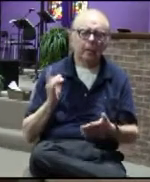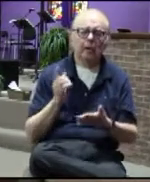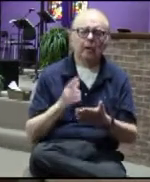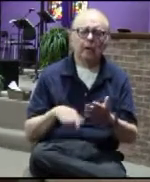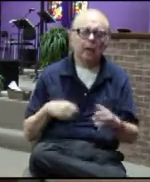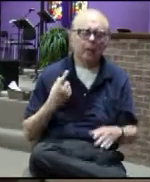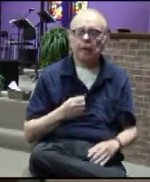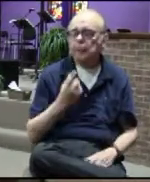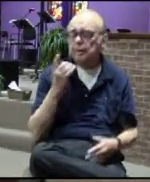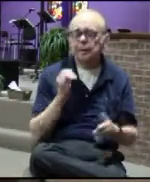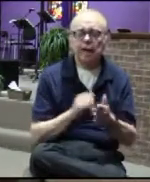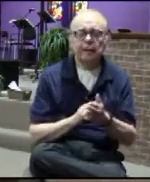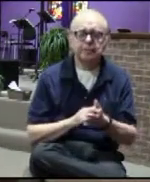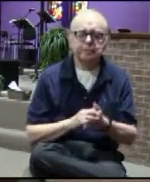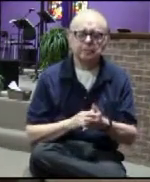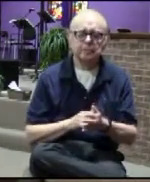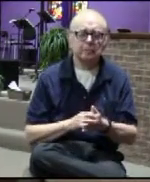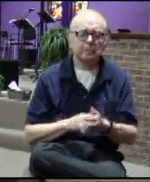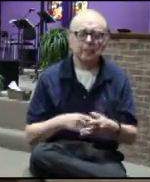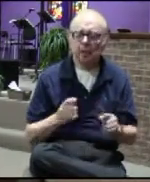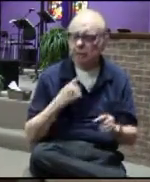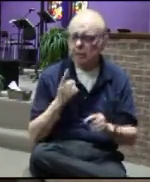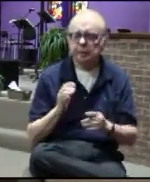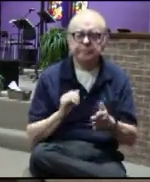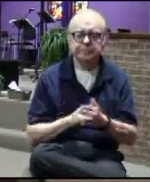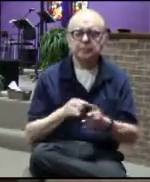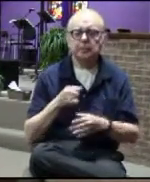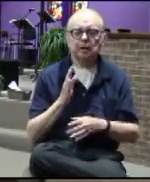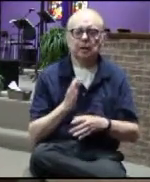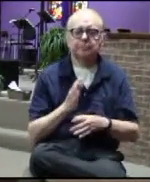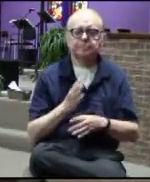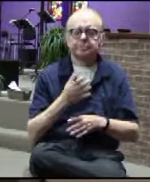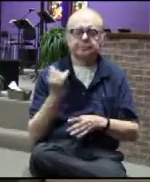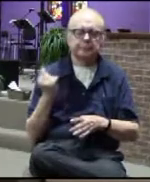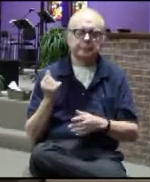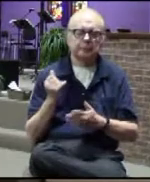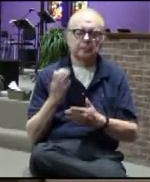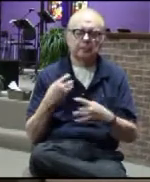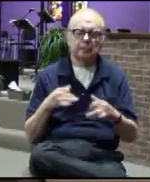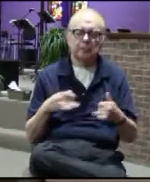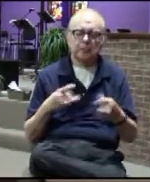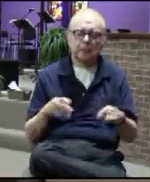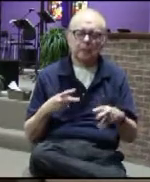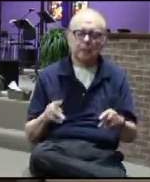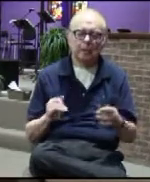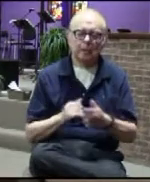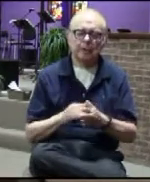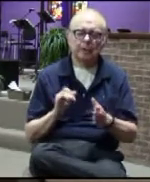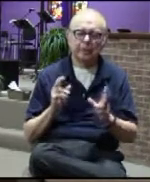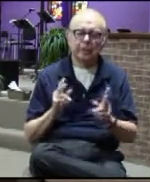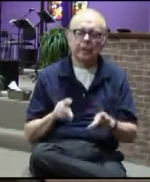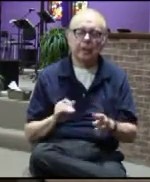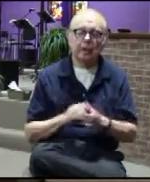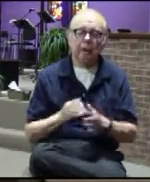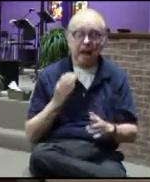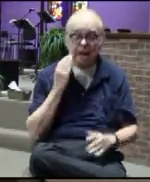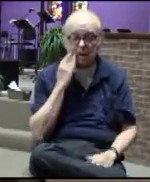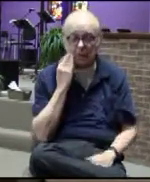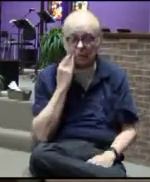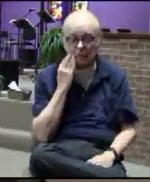we don't understand I keep trying to tell you God is the best party in person I've ever met in my life